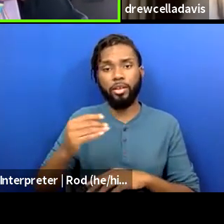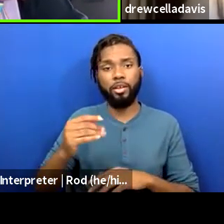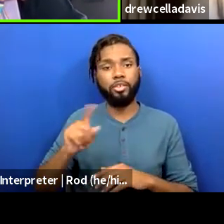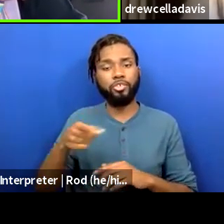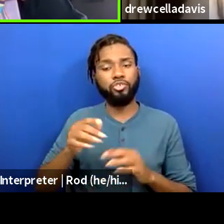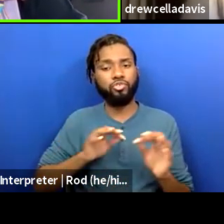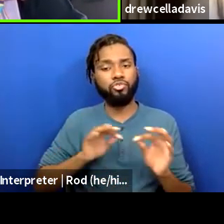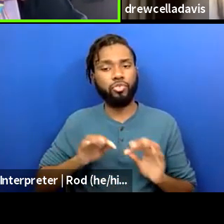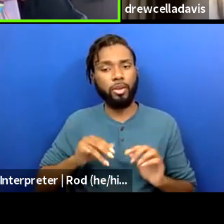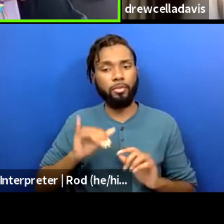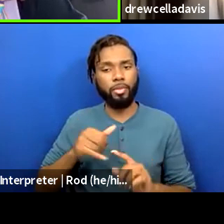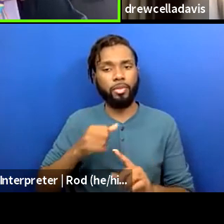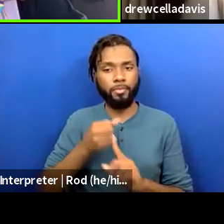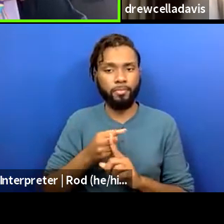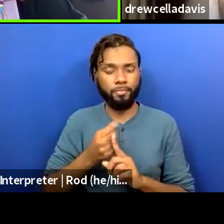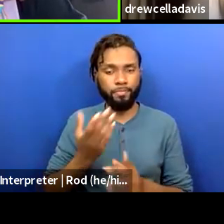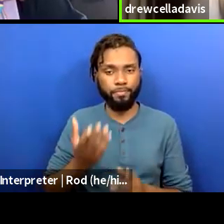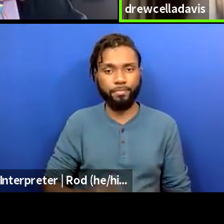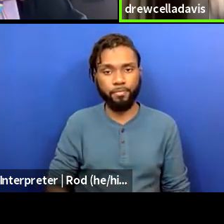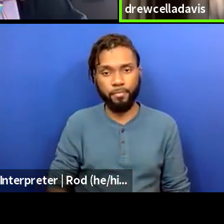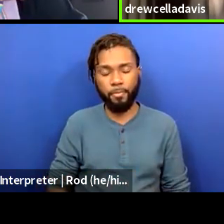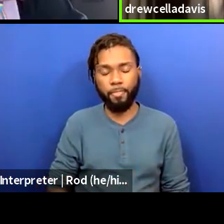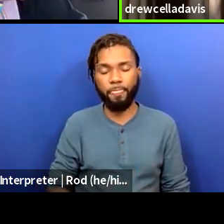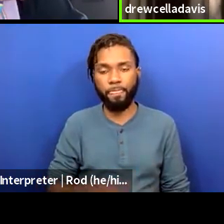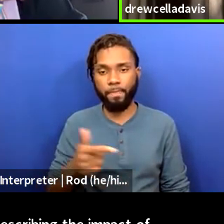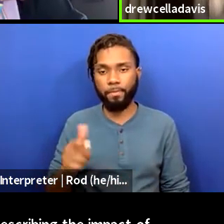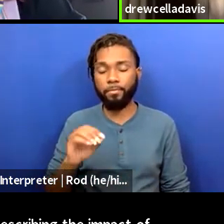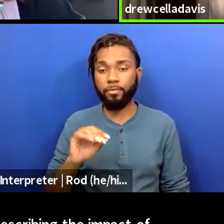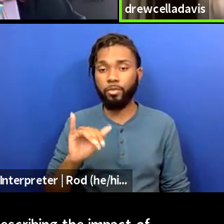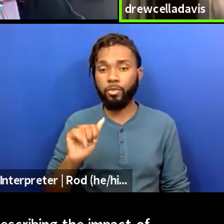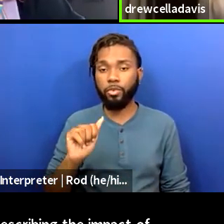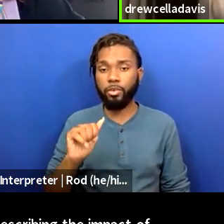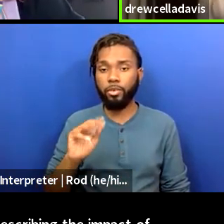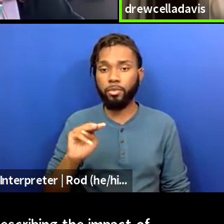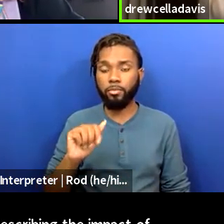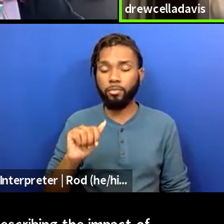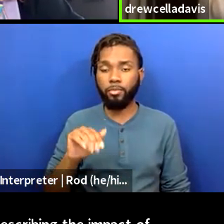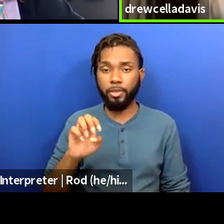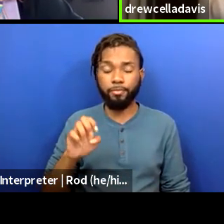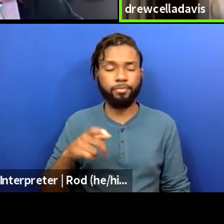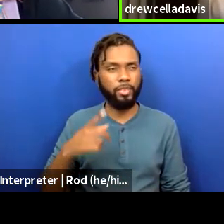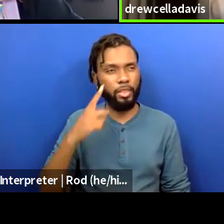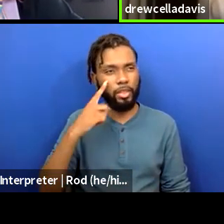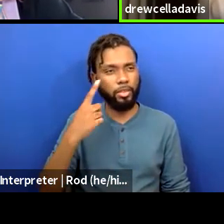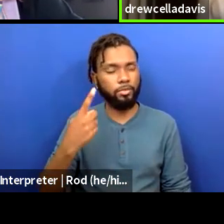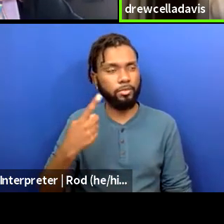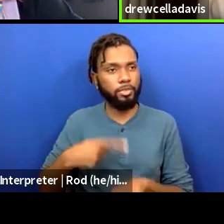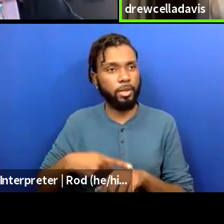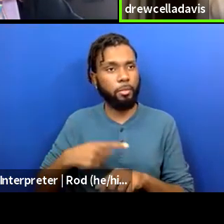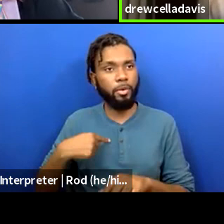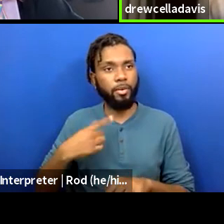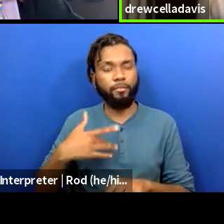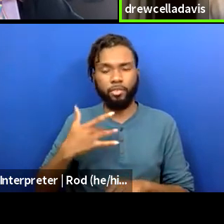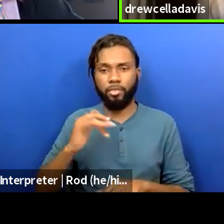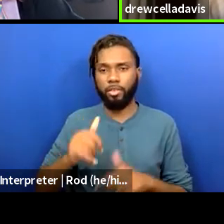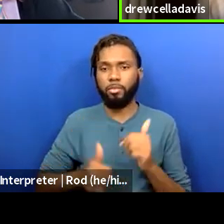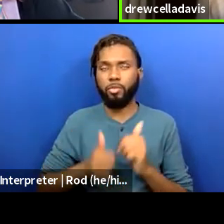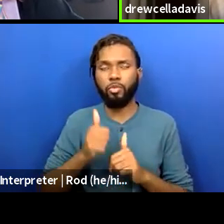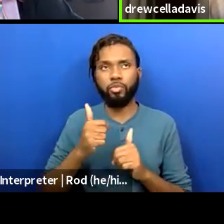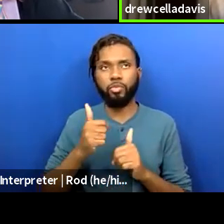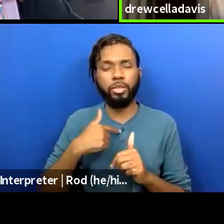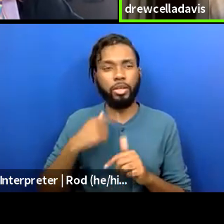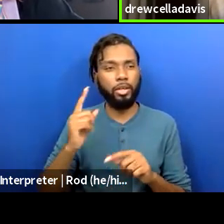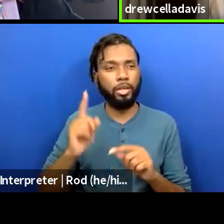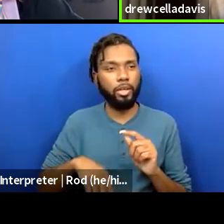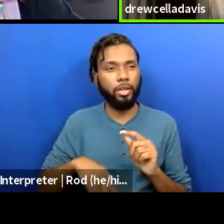the impact of that. Yeah, I think so. The time when I felt that the most, I can't